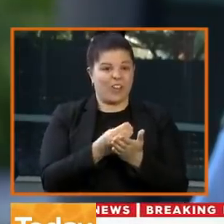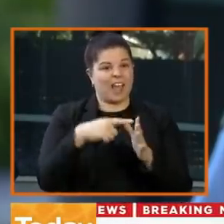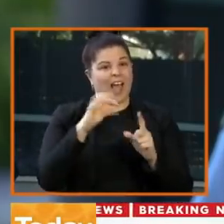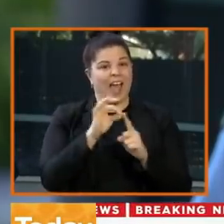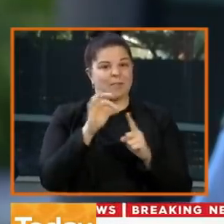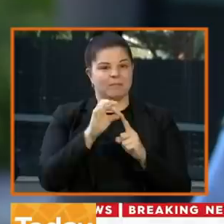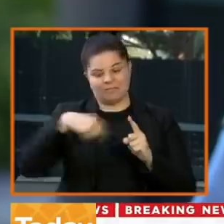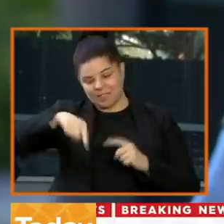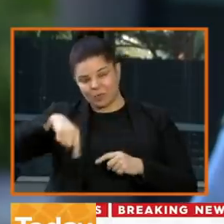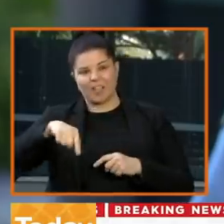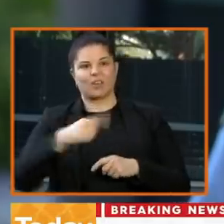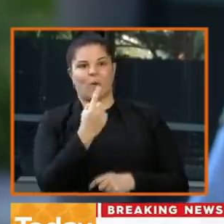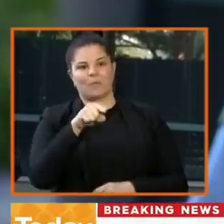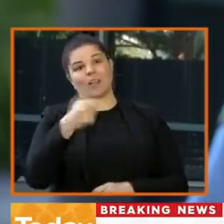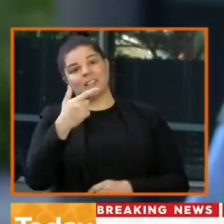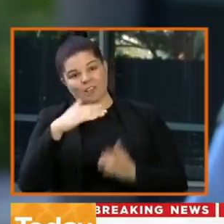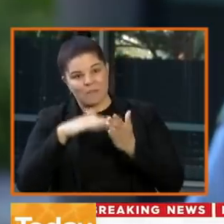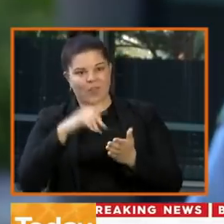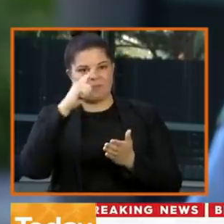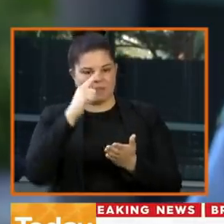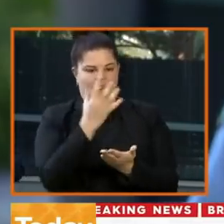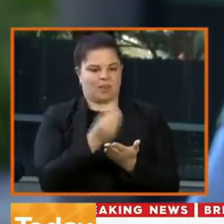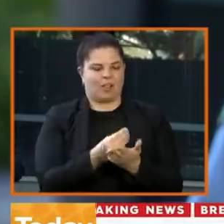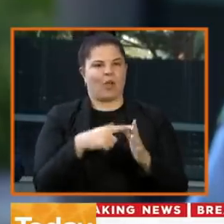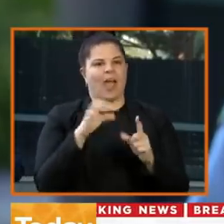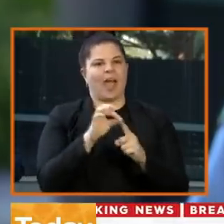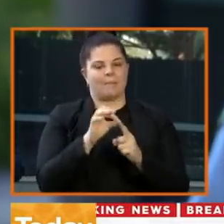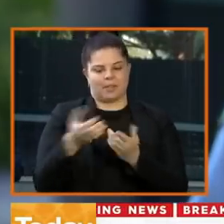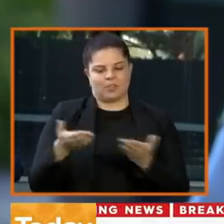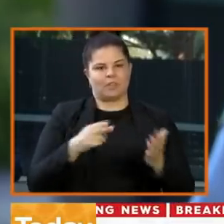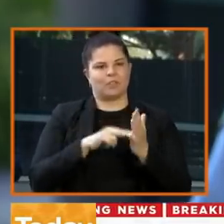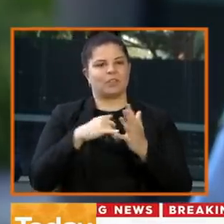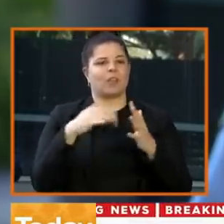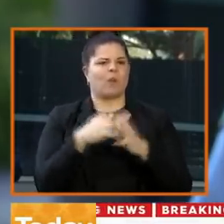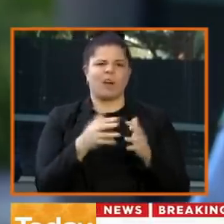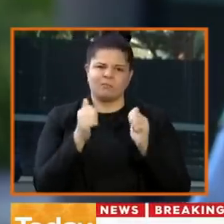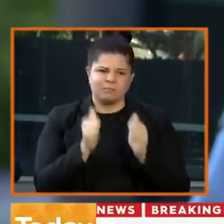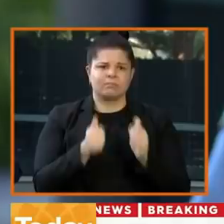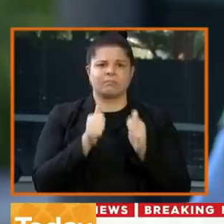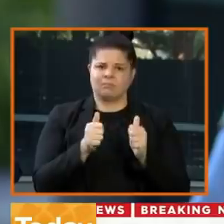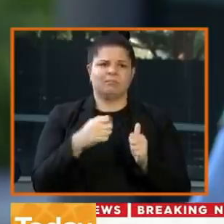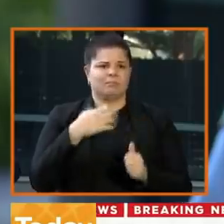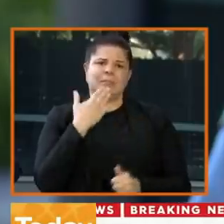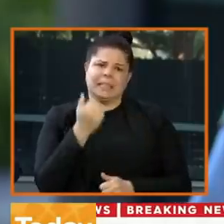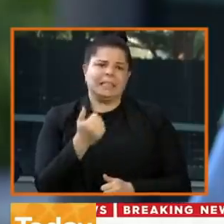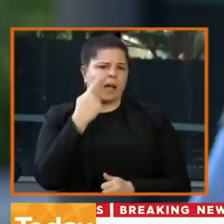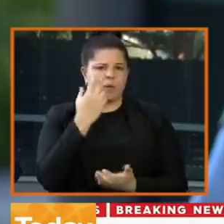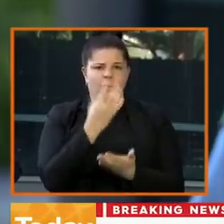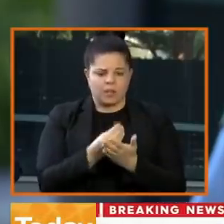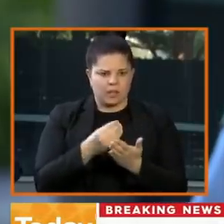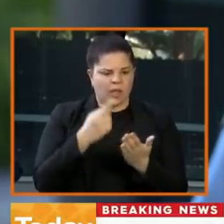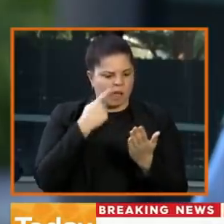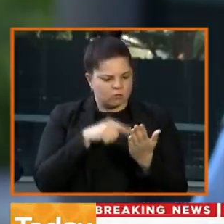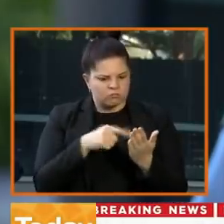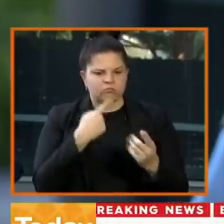so we know more people are getting on the app. We encourage that because not only does the app give you up-to-date information on what's happening with COVID, but it